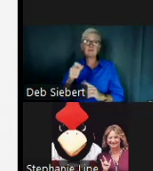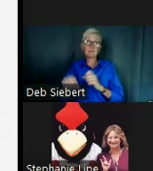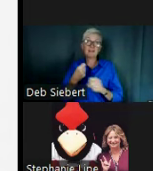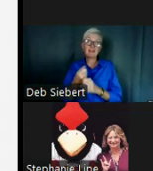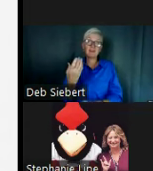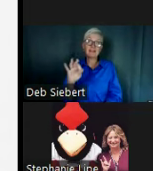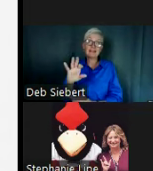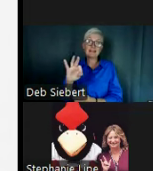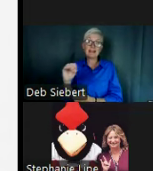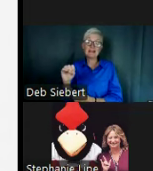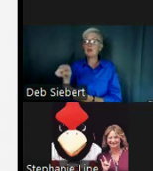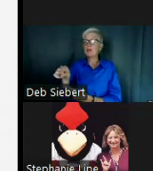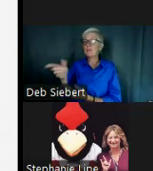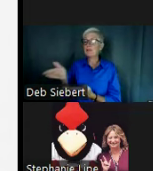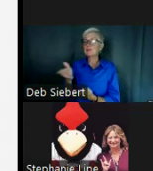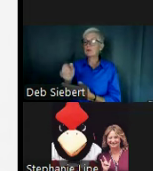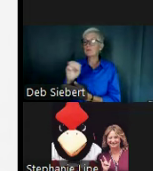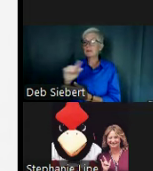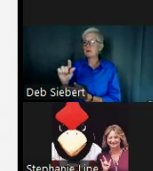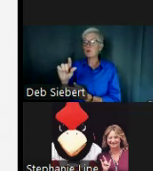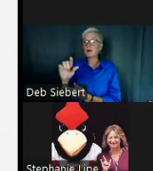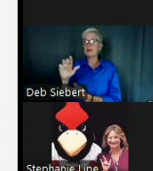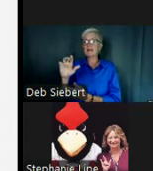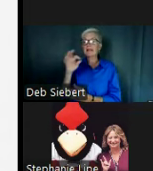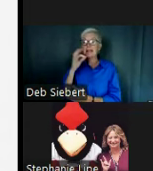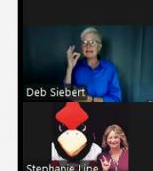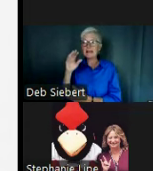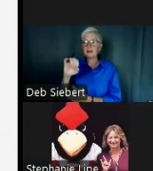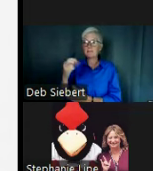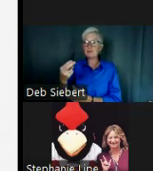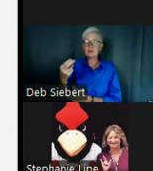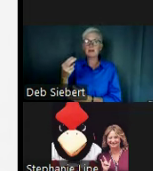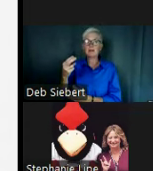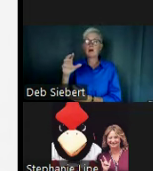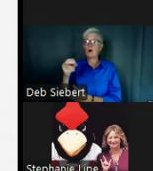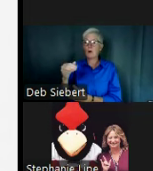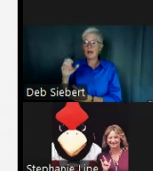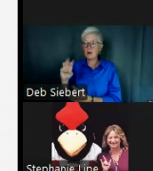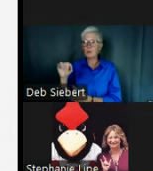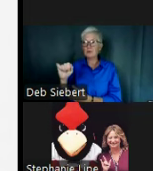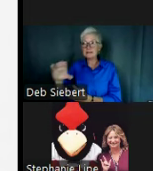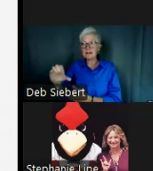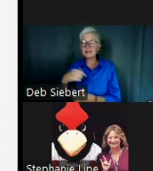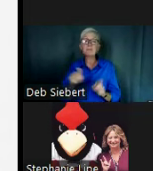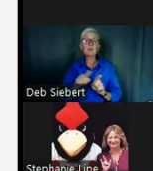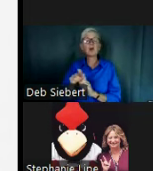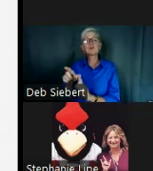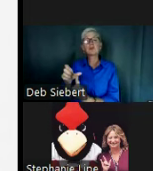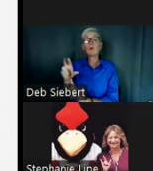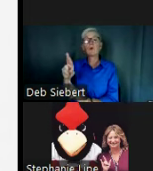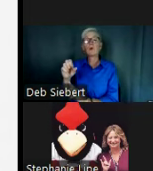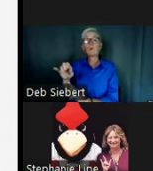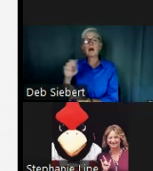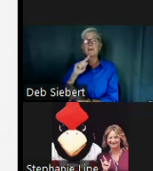of Illinois, Indiana, Michigan, Minnesota, Ohio, and Wisconsin. In addition, she serves as